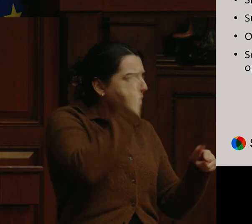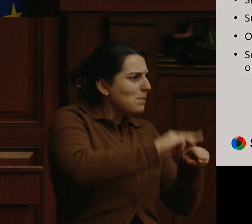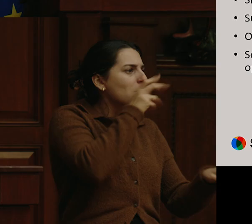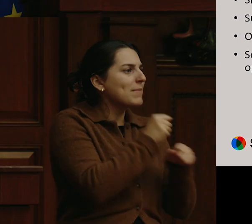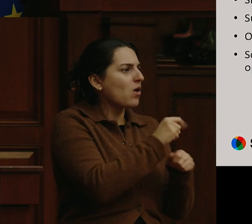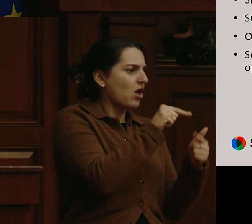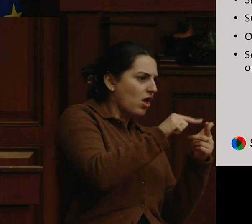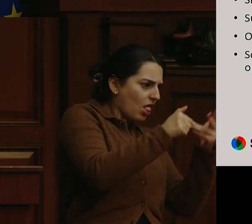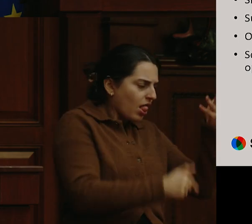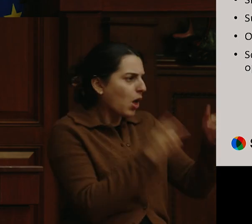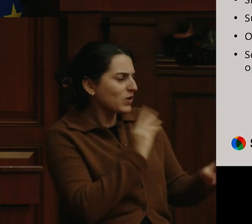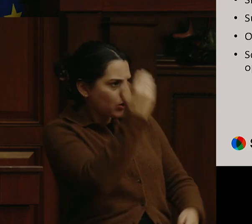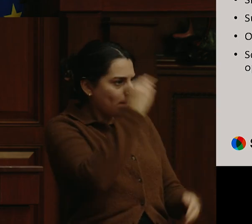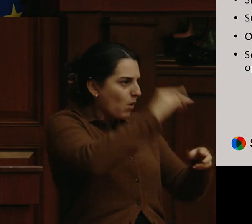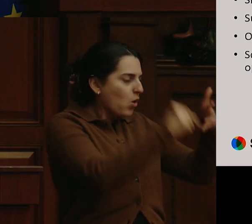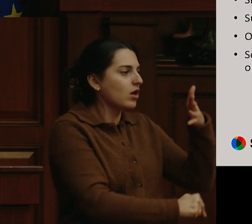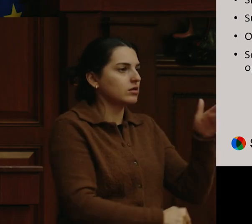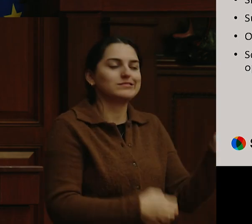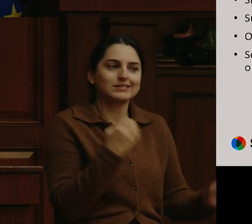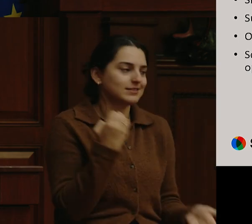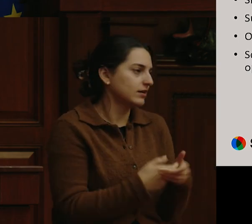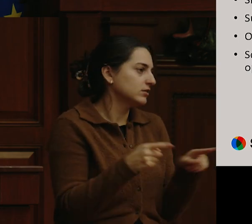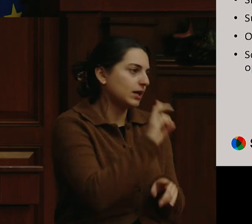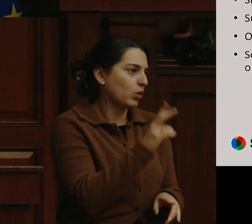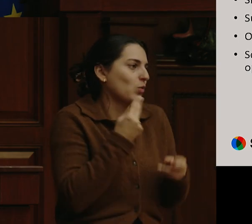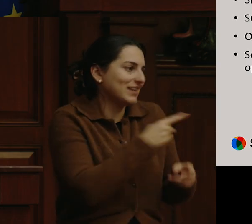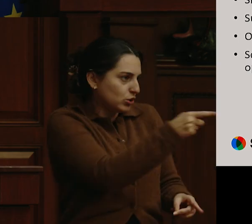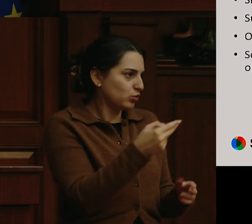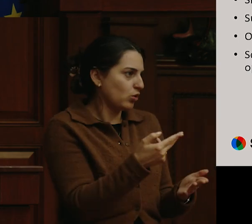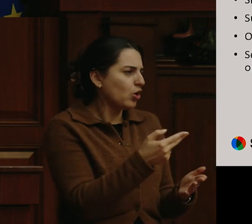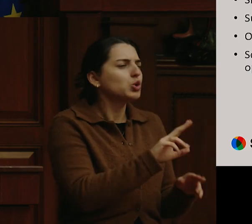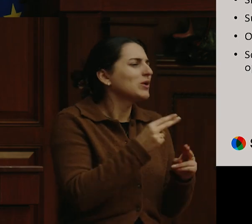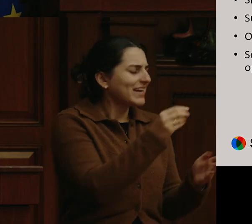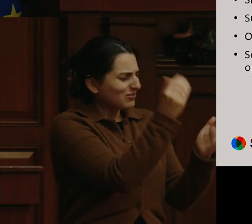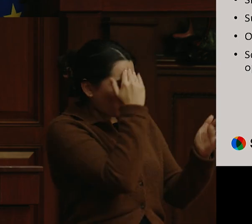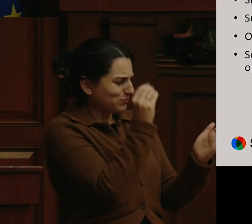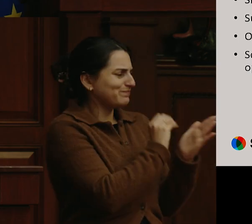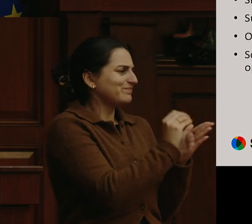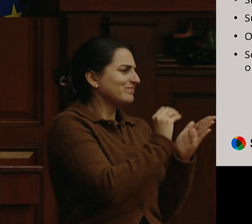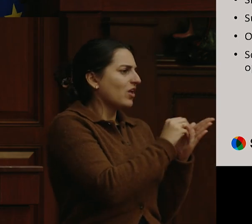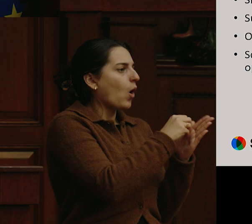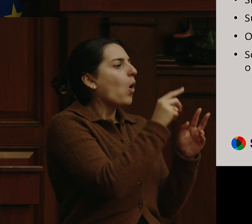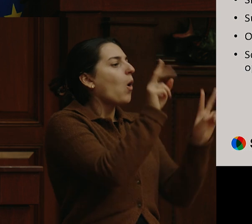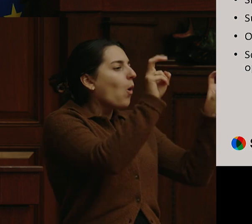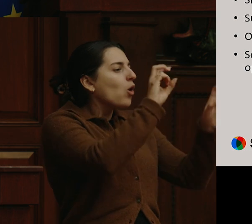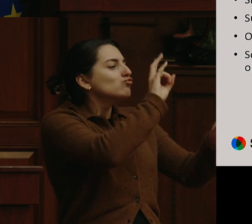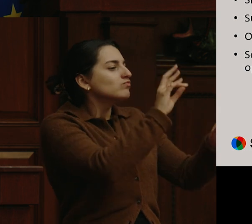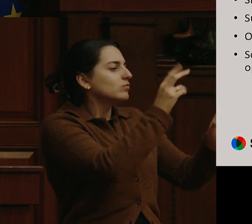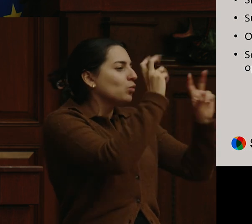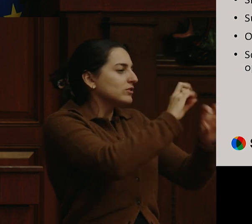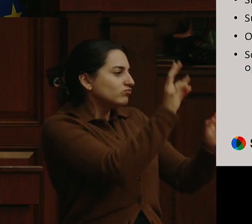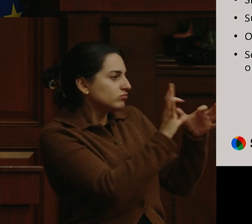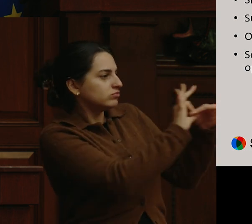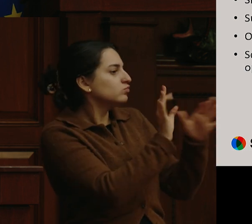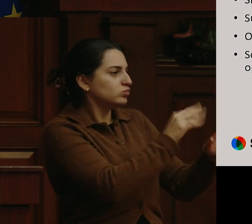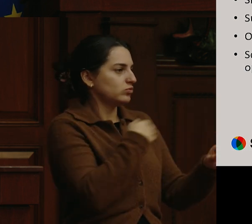X, Y, and Z. Then that's exactly the type of question that we need. You don't need to put it in as a research question per se. That's our job